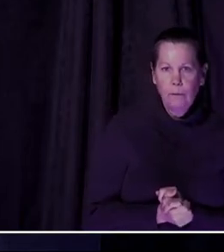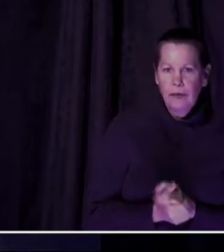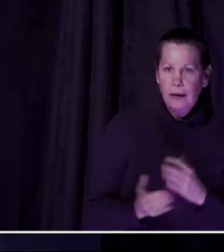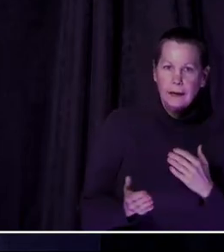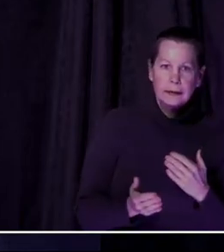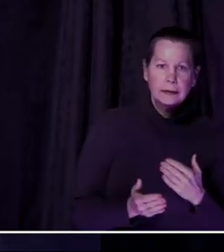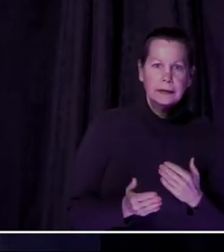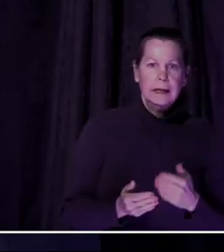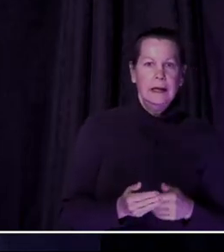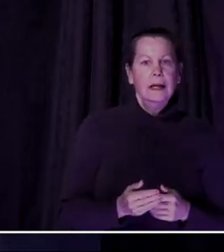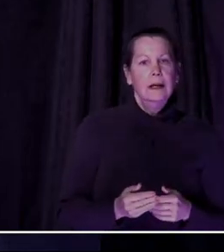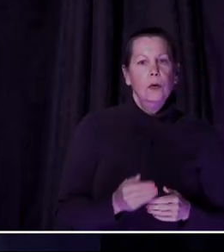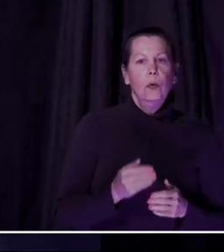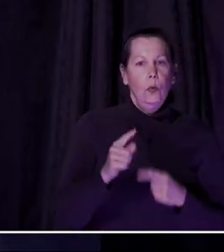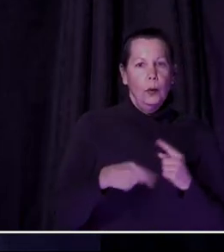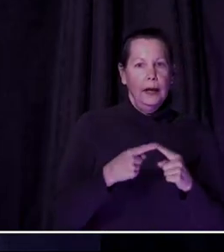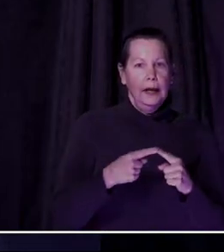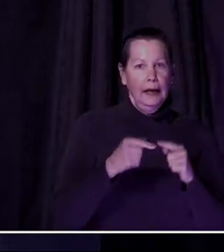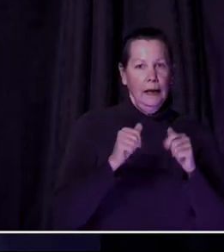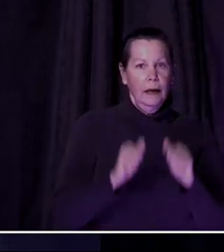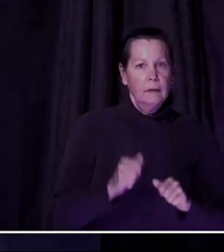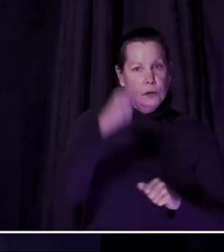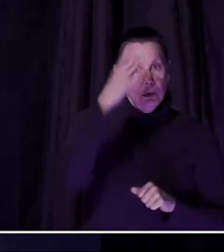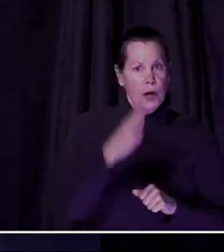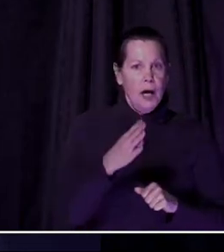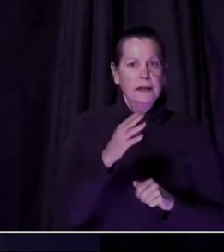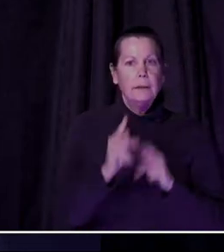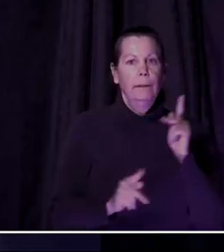regarding his people. That's what God would do.